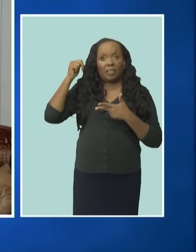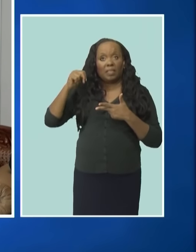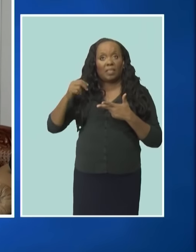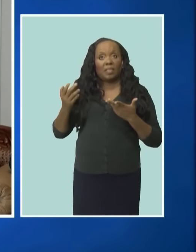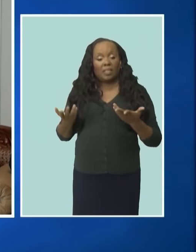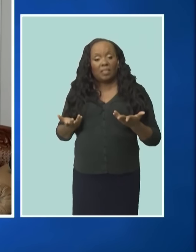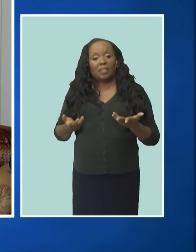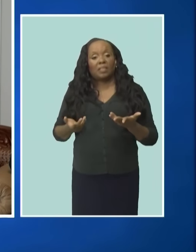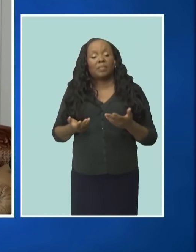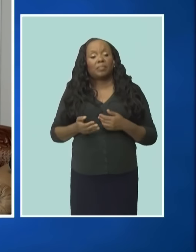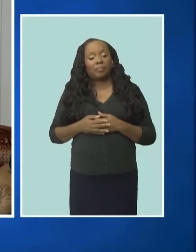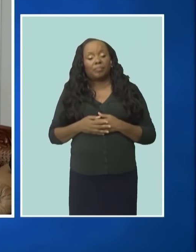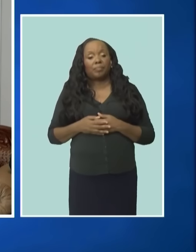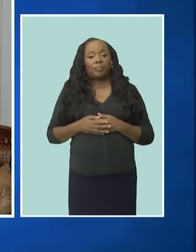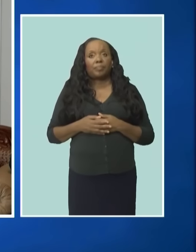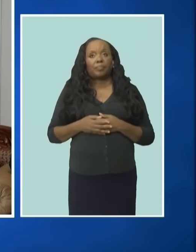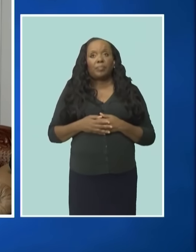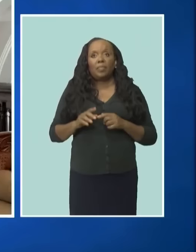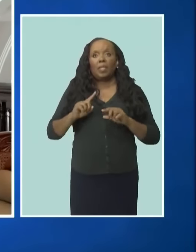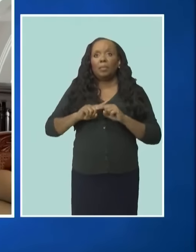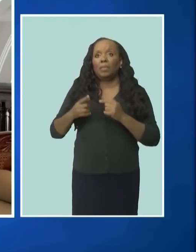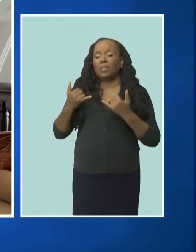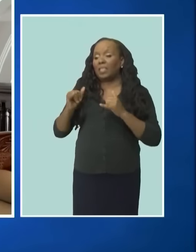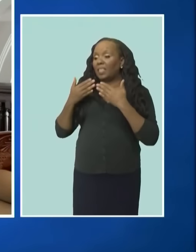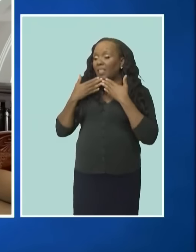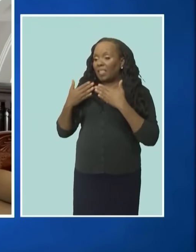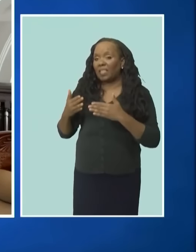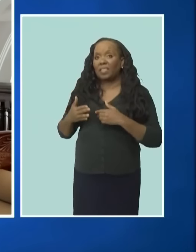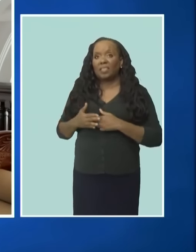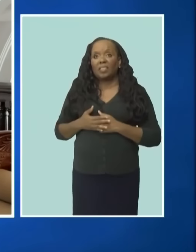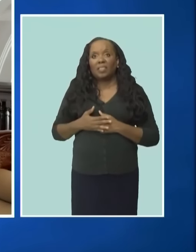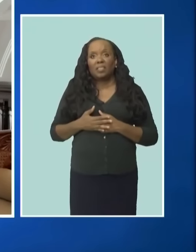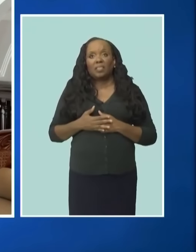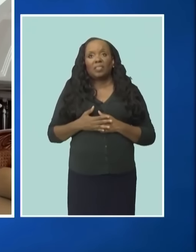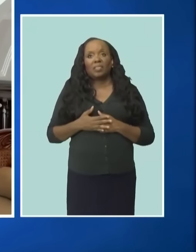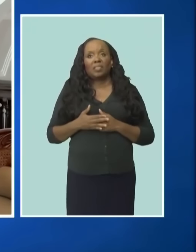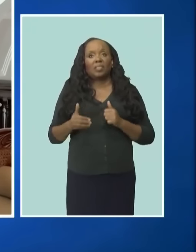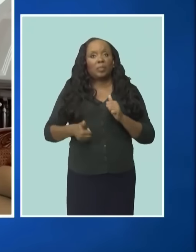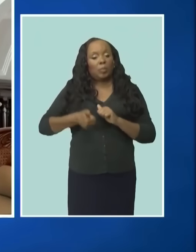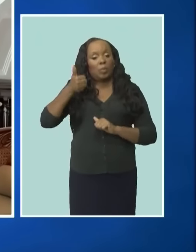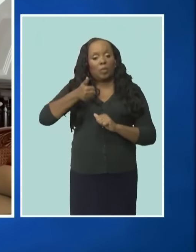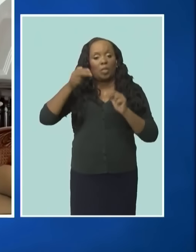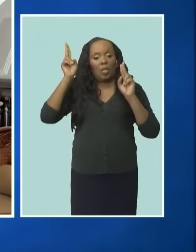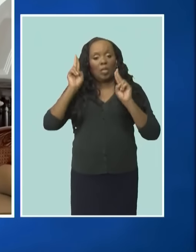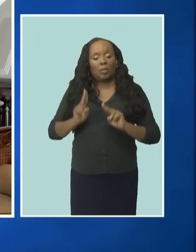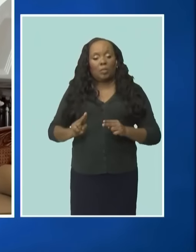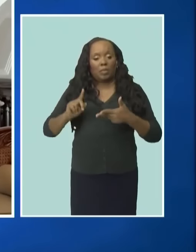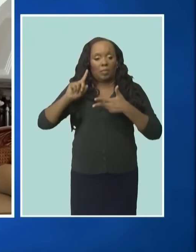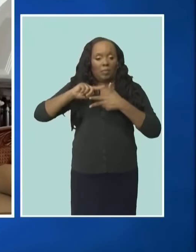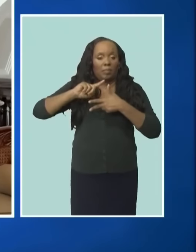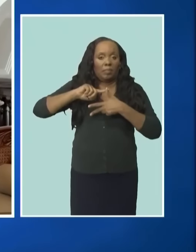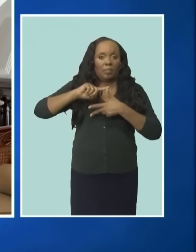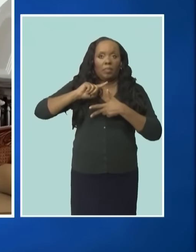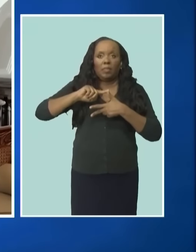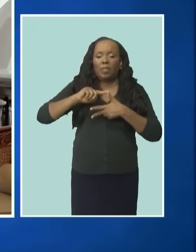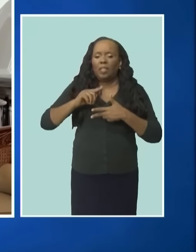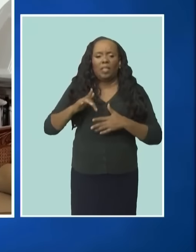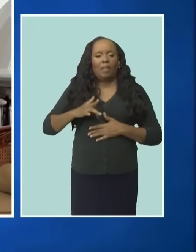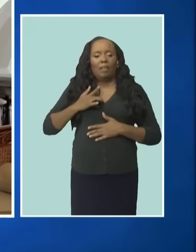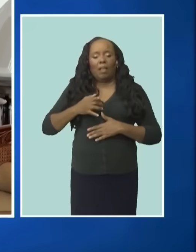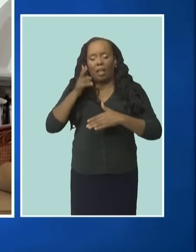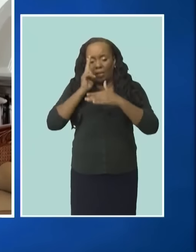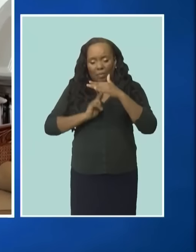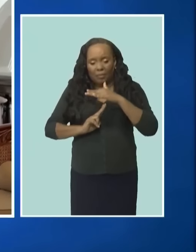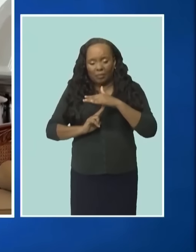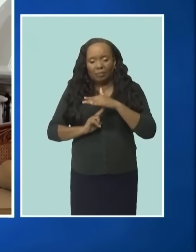to be here. Thank you. The Most Honorable Leslie Haynes describes the honor as humbling. He